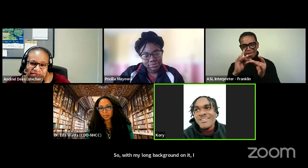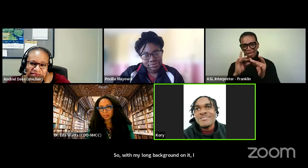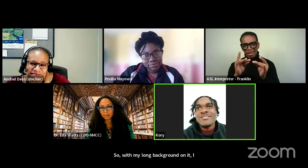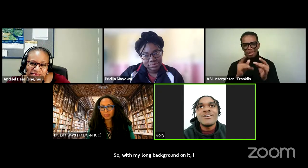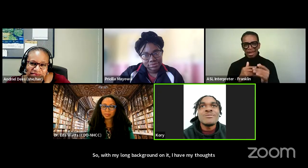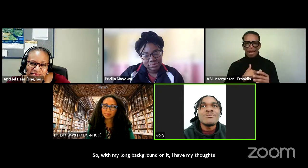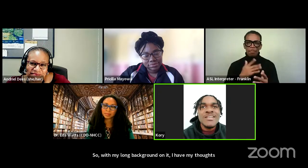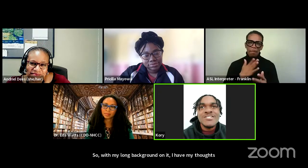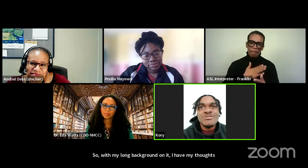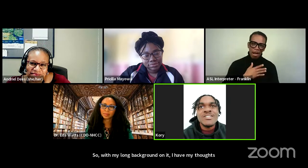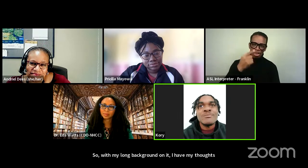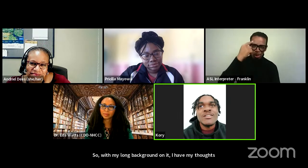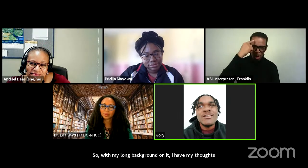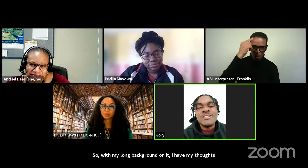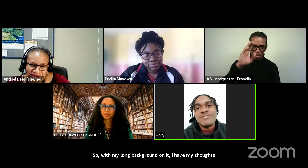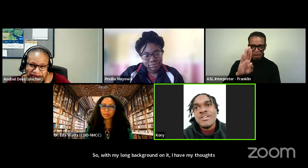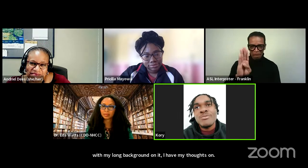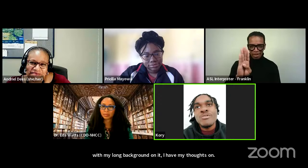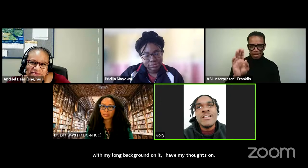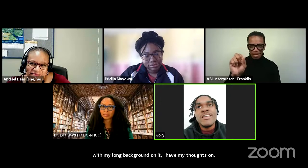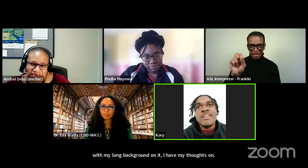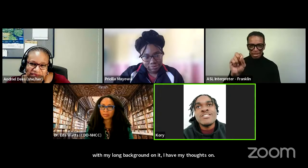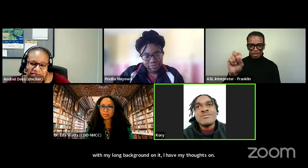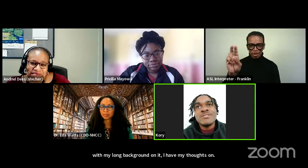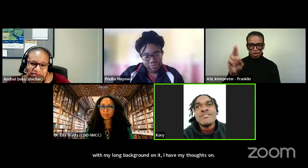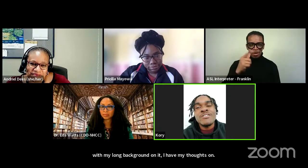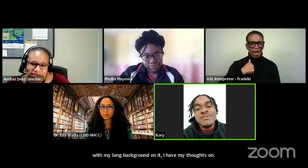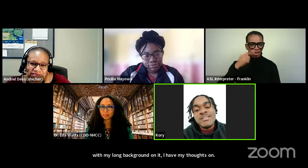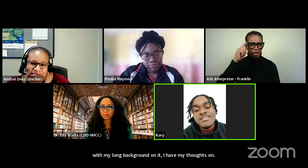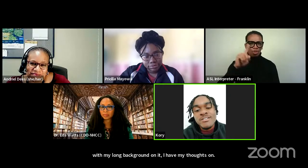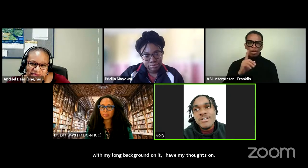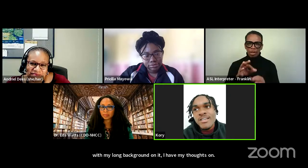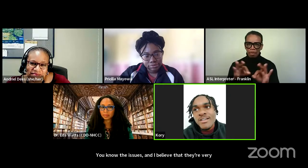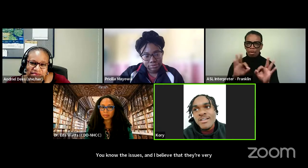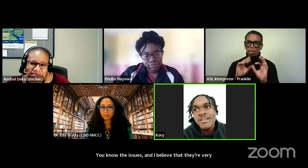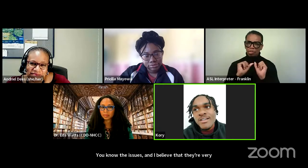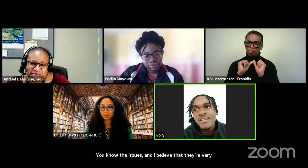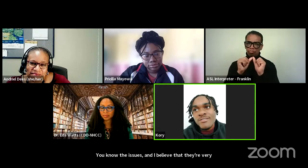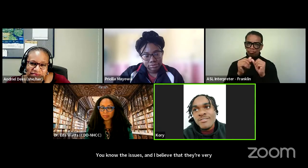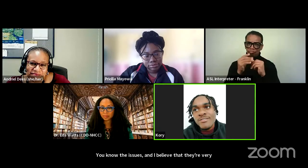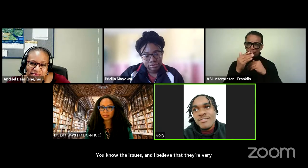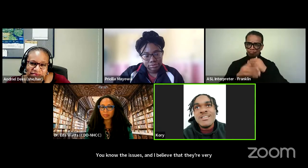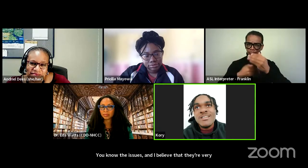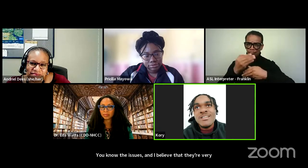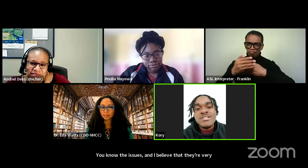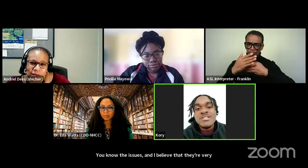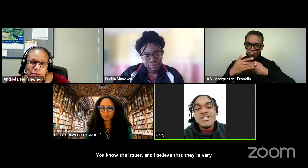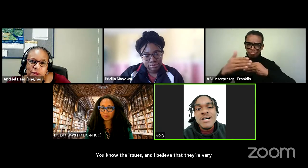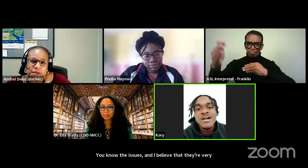thoughts on BSUs, and I believe that they're very important and should definitely be considered in every.